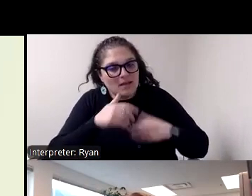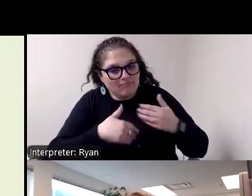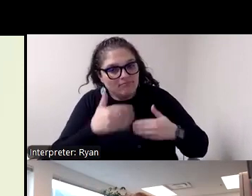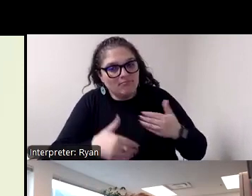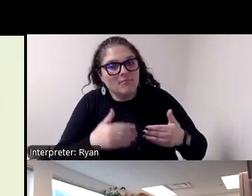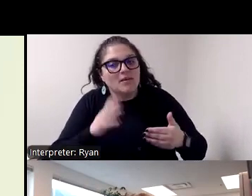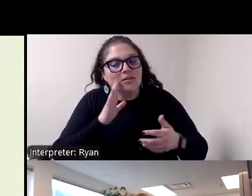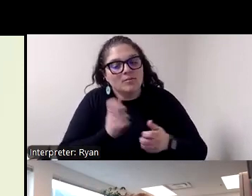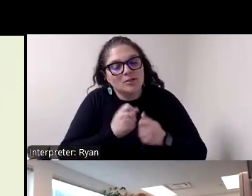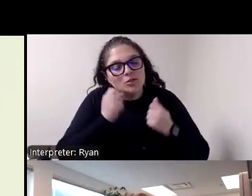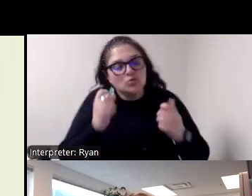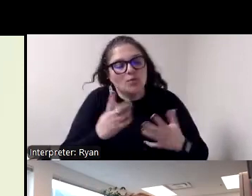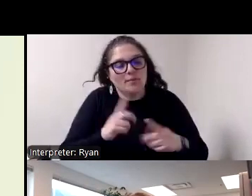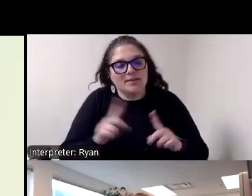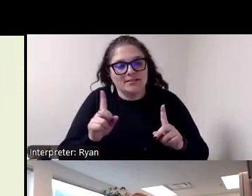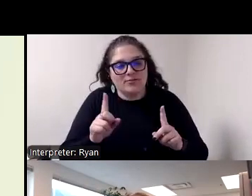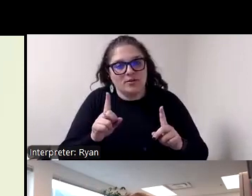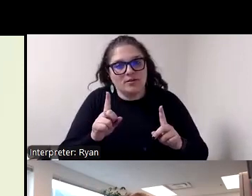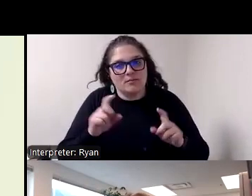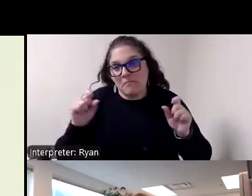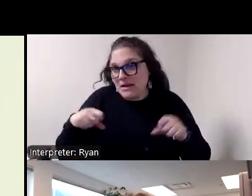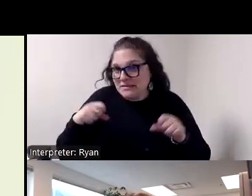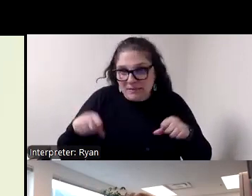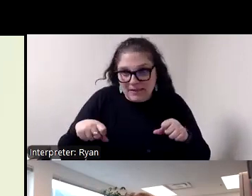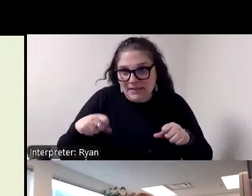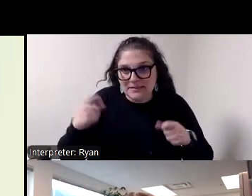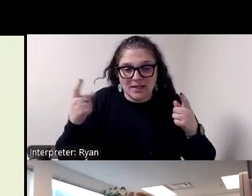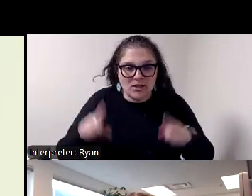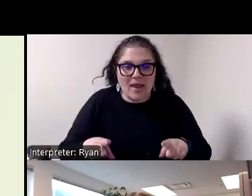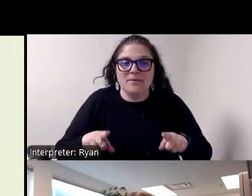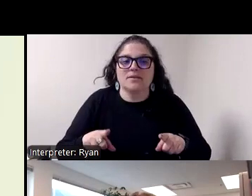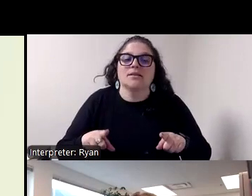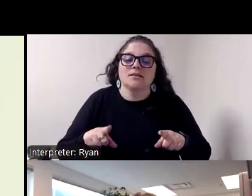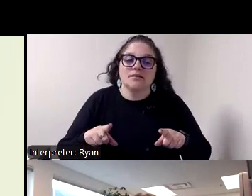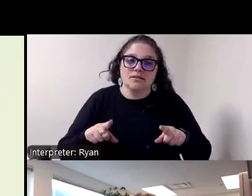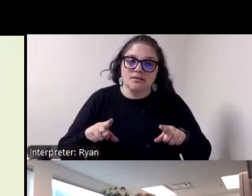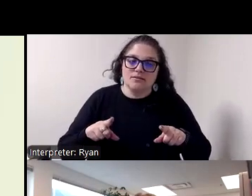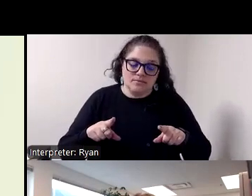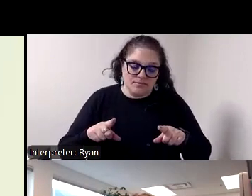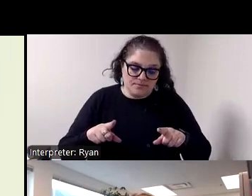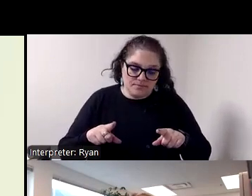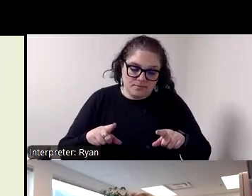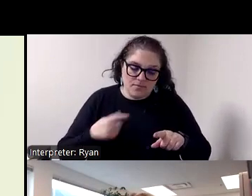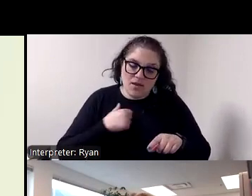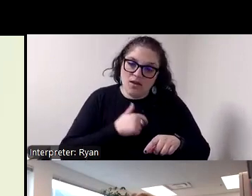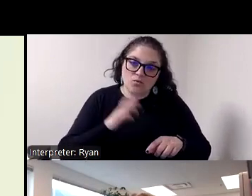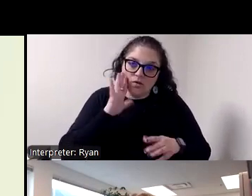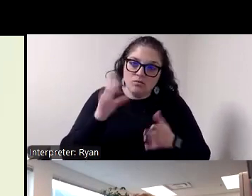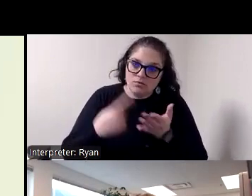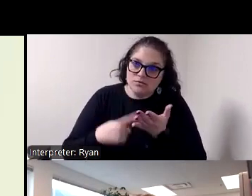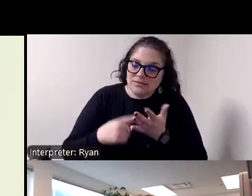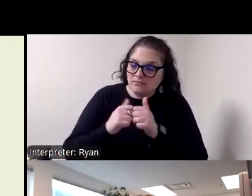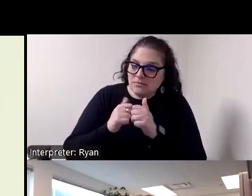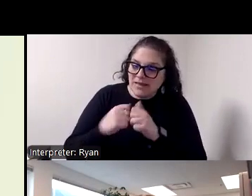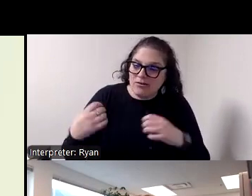there's so many different possibilities that could happen. And, we'll jump over those hurdles when